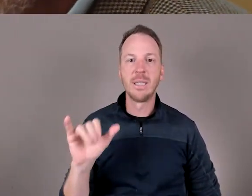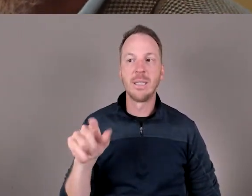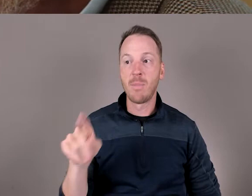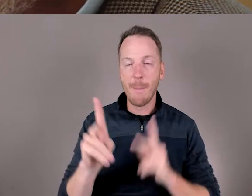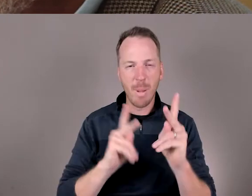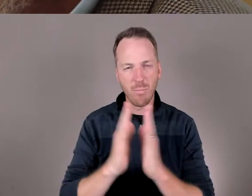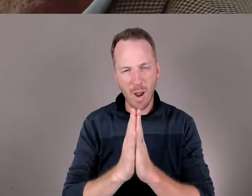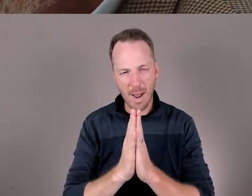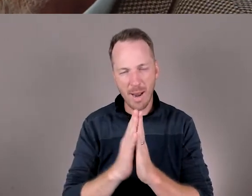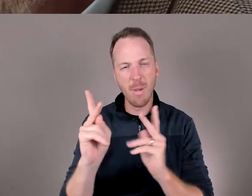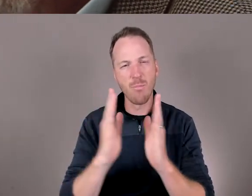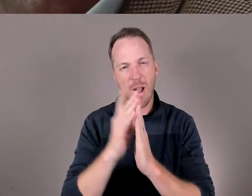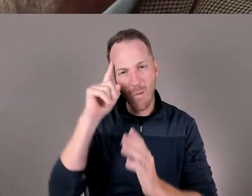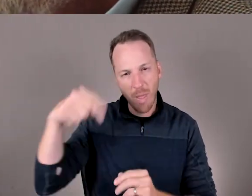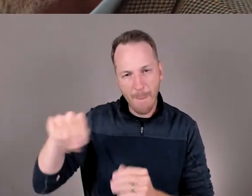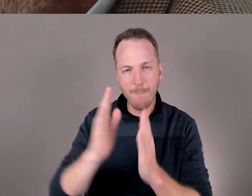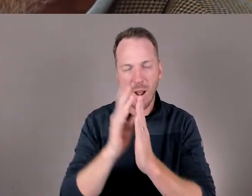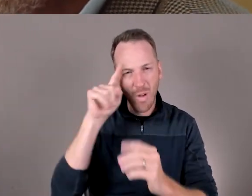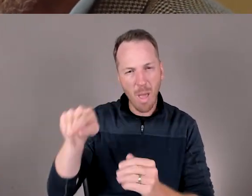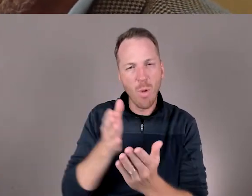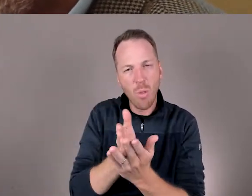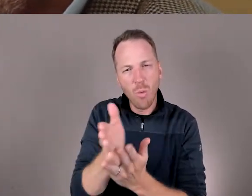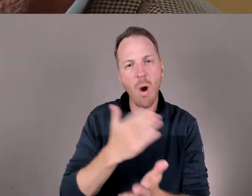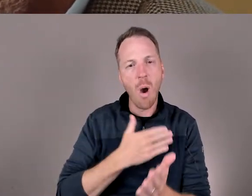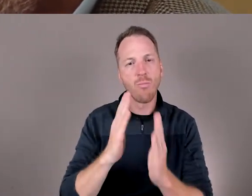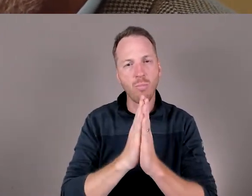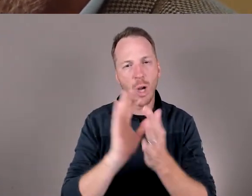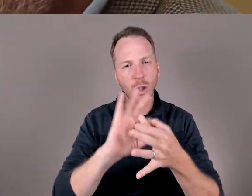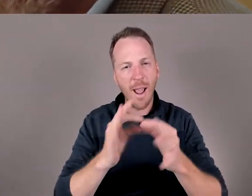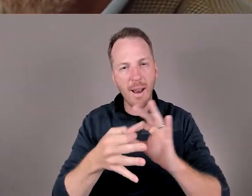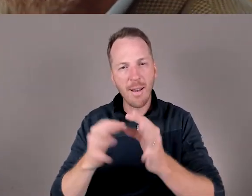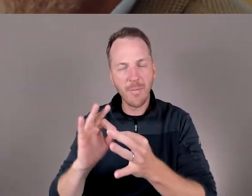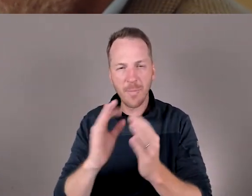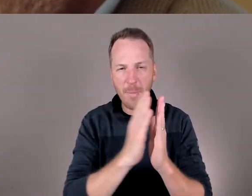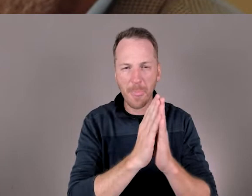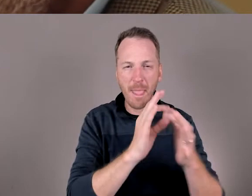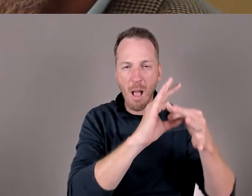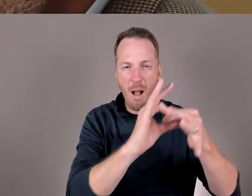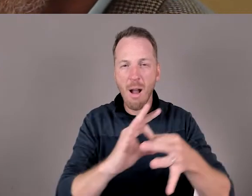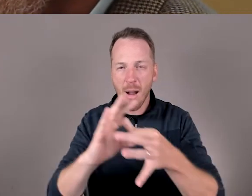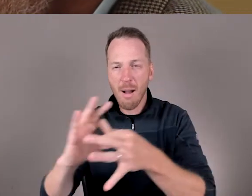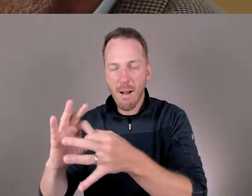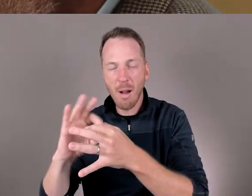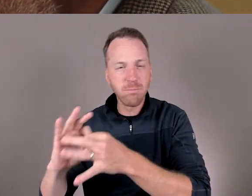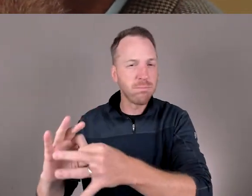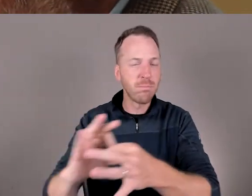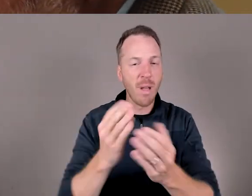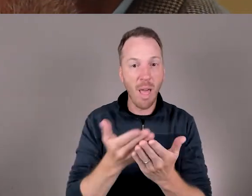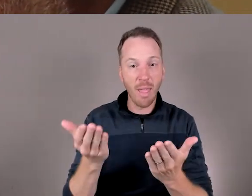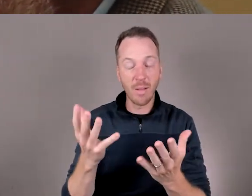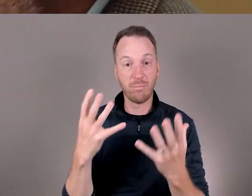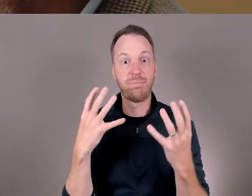people prayed, and people prayed for them through our prayer chain. And things were resolved in a far